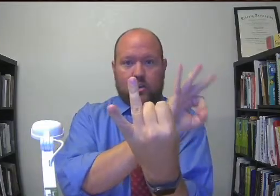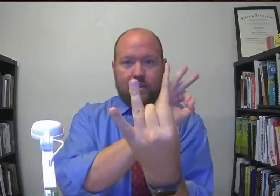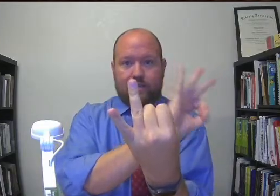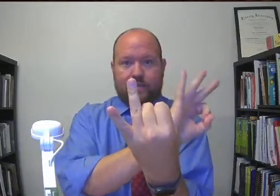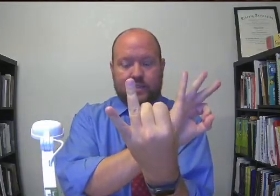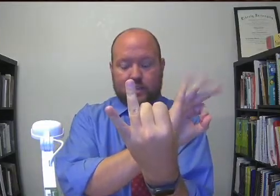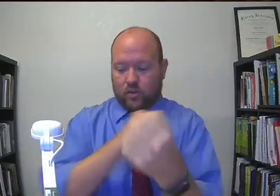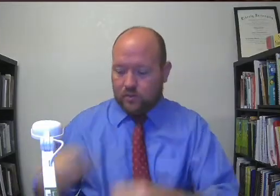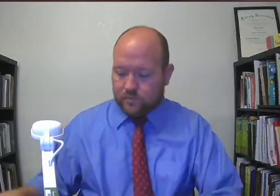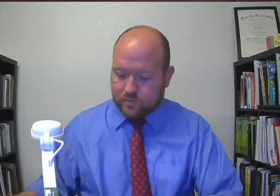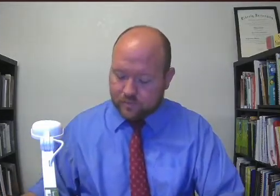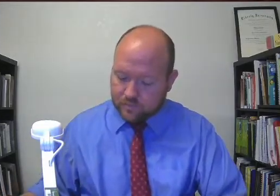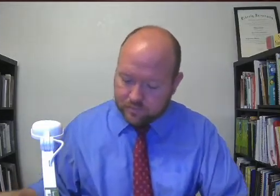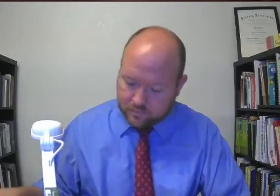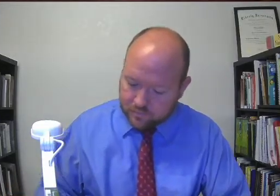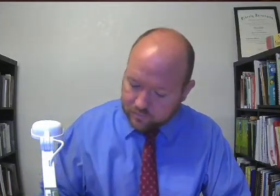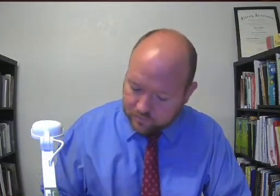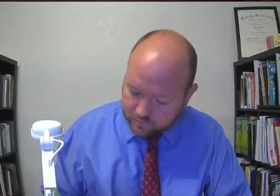F-I-Z-I-C-A-L. Physical.